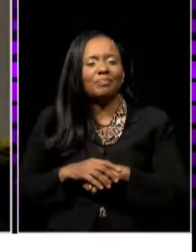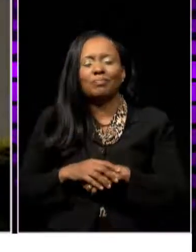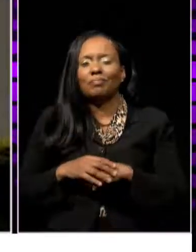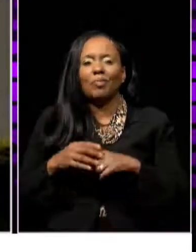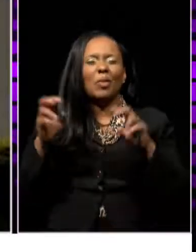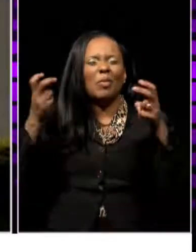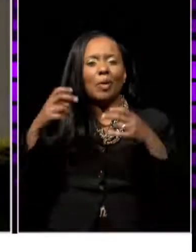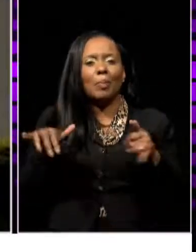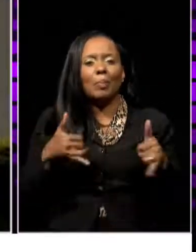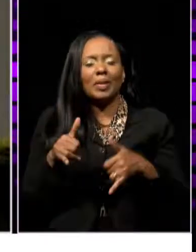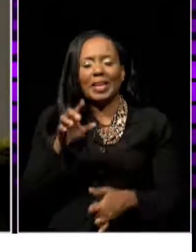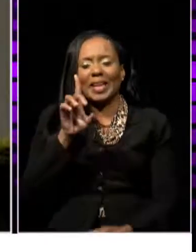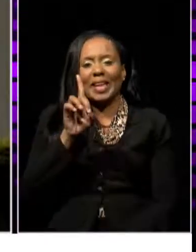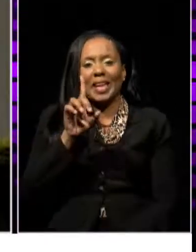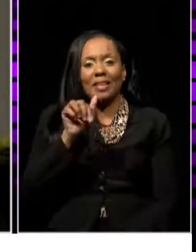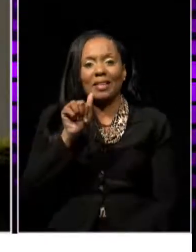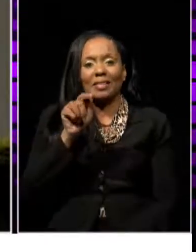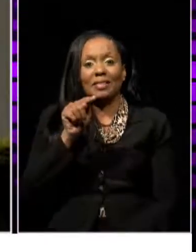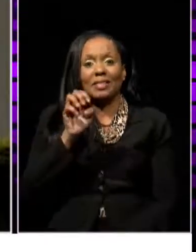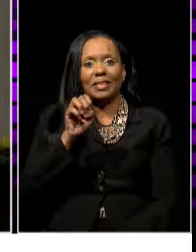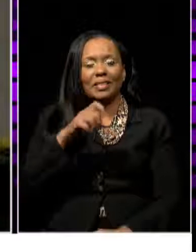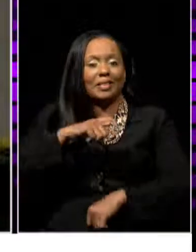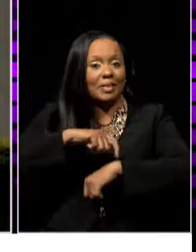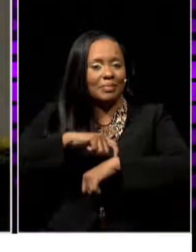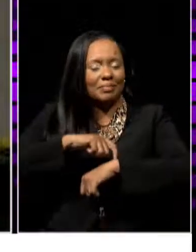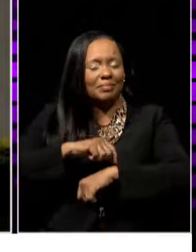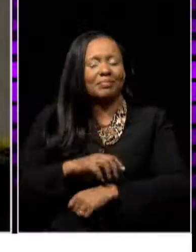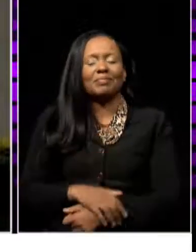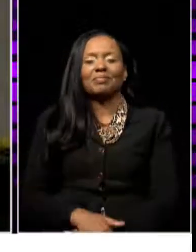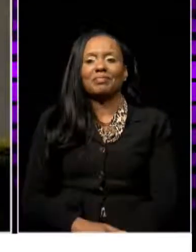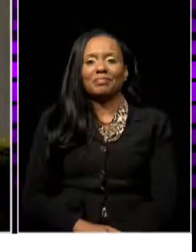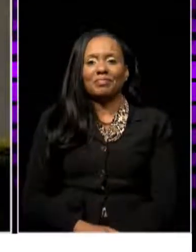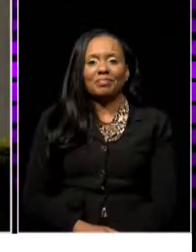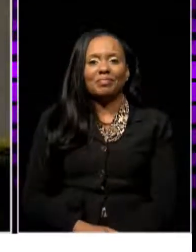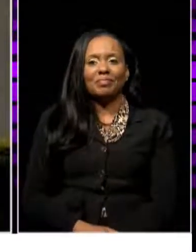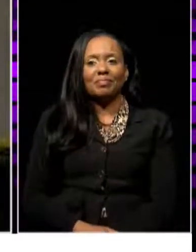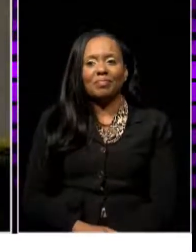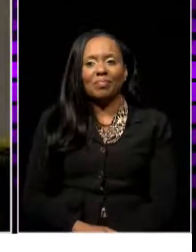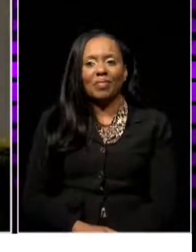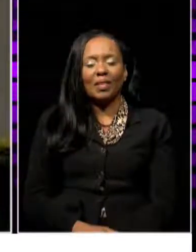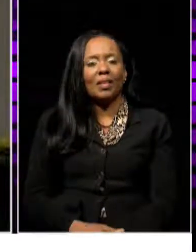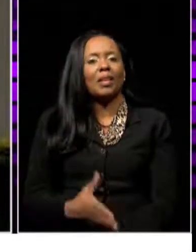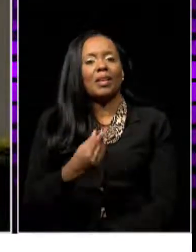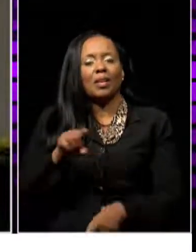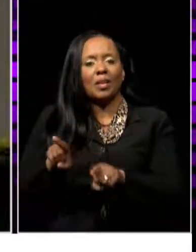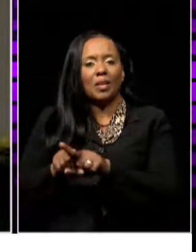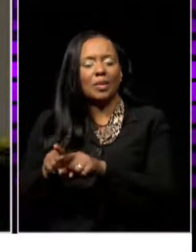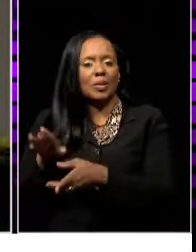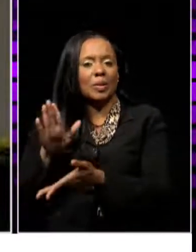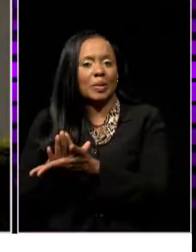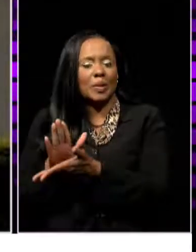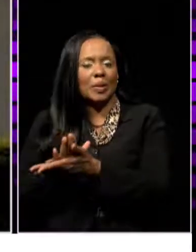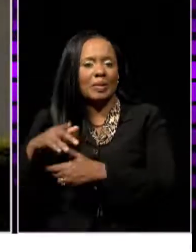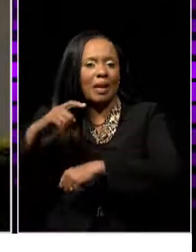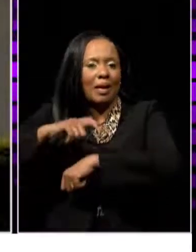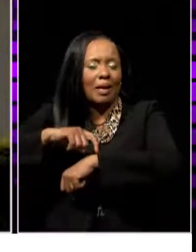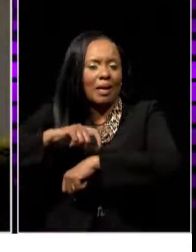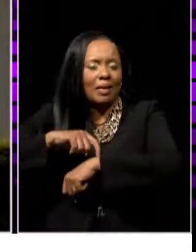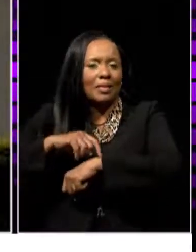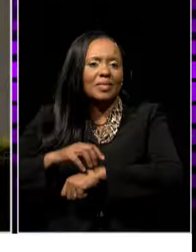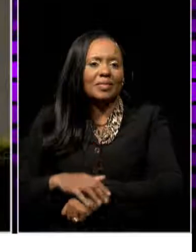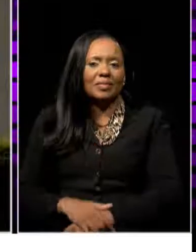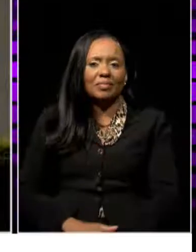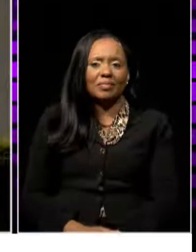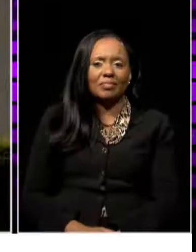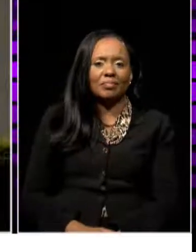using a parallel play that I spoke about earlier, versus the time for academic engagement. So it is